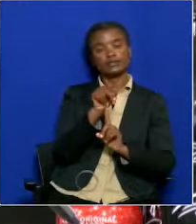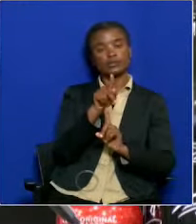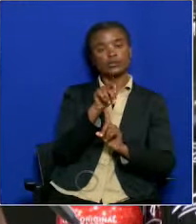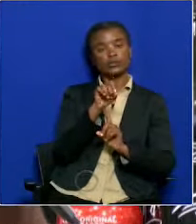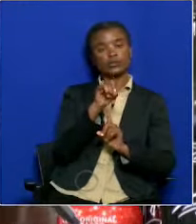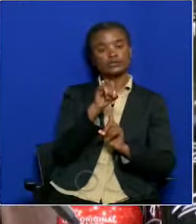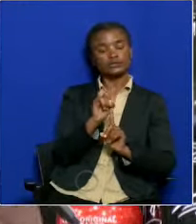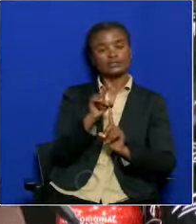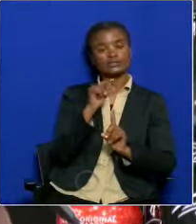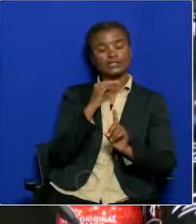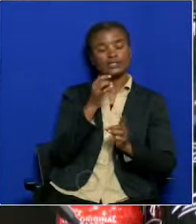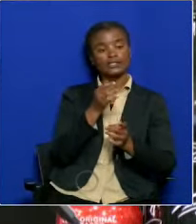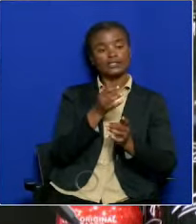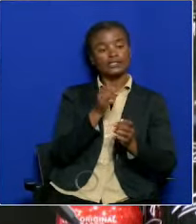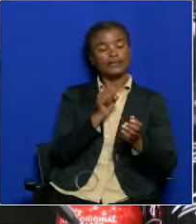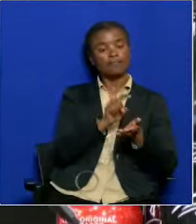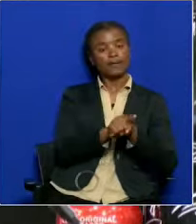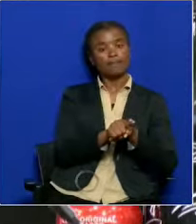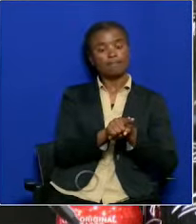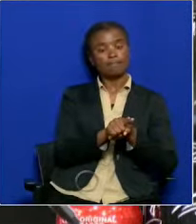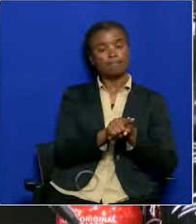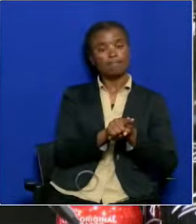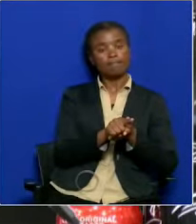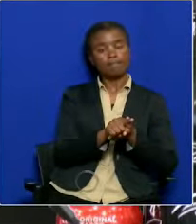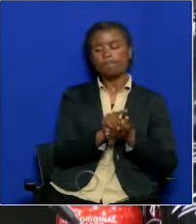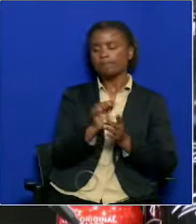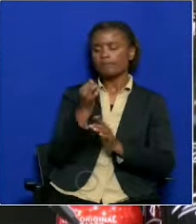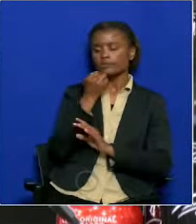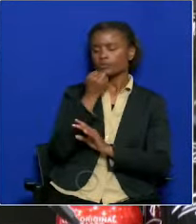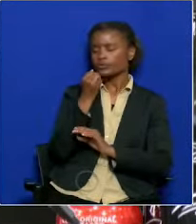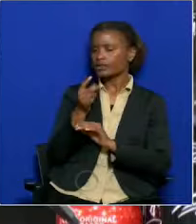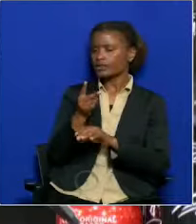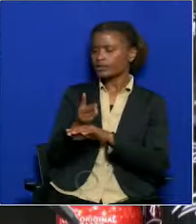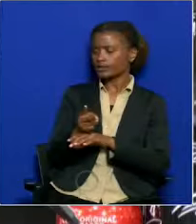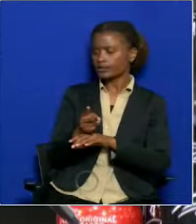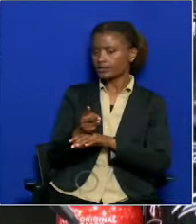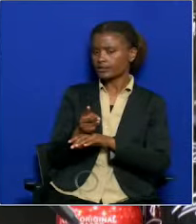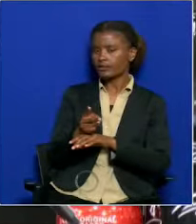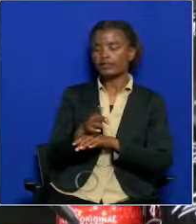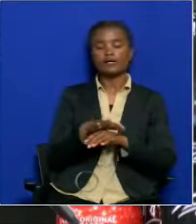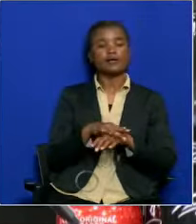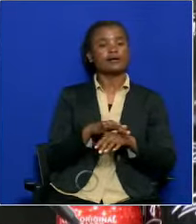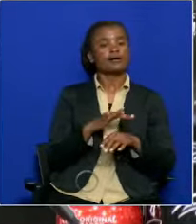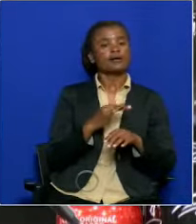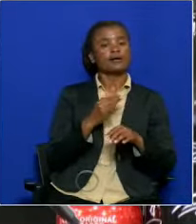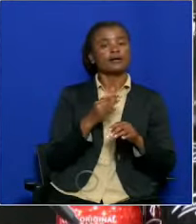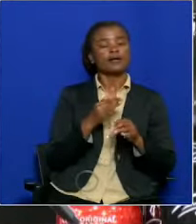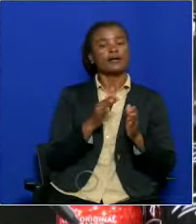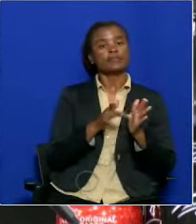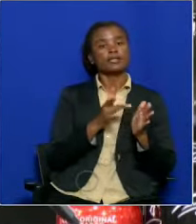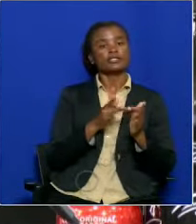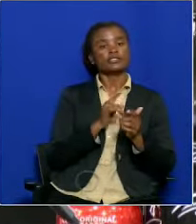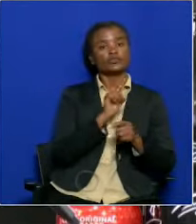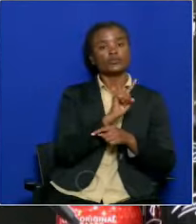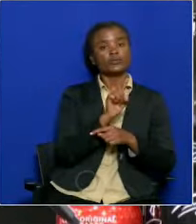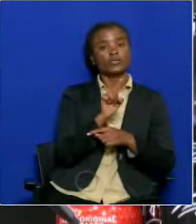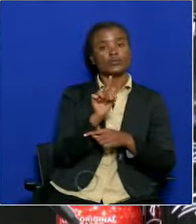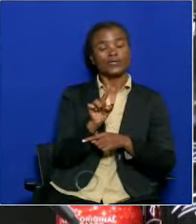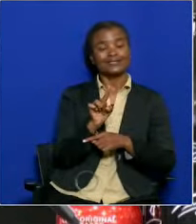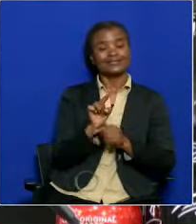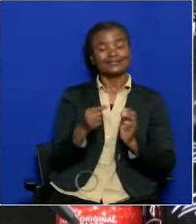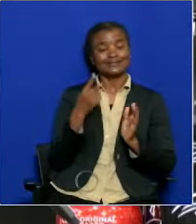General. So to say that again, Ms. Boy? If you go to page 111, you'll yes. see it's Sergeant